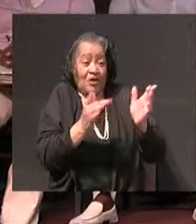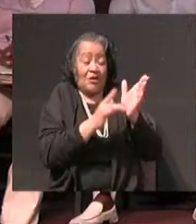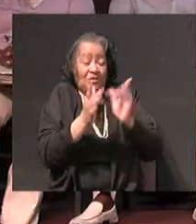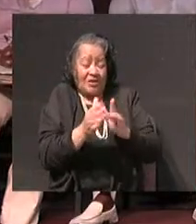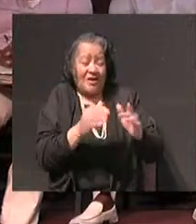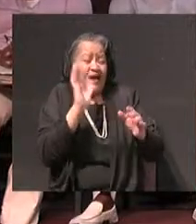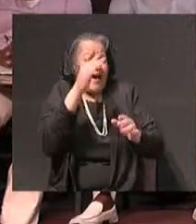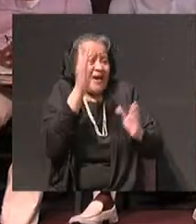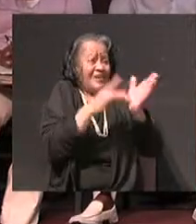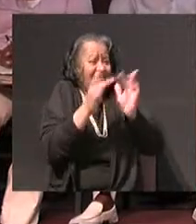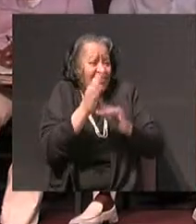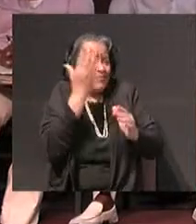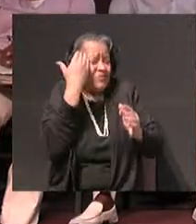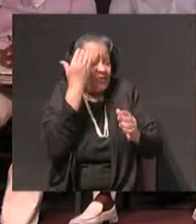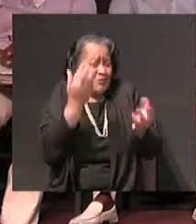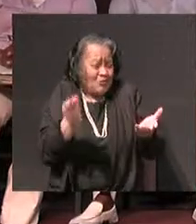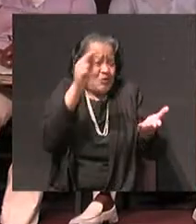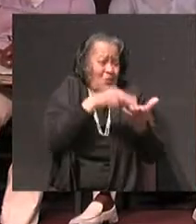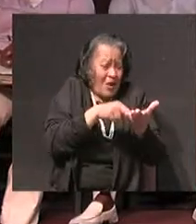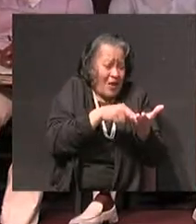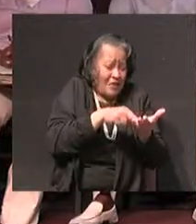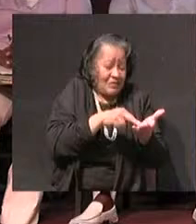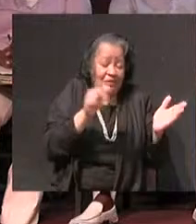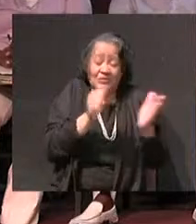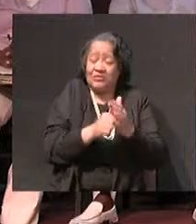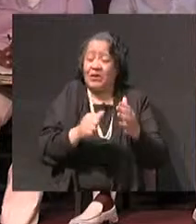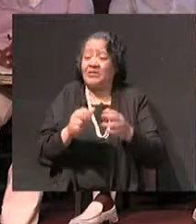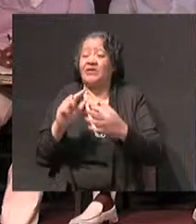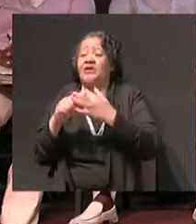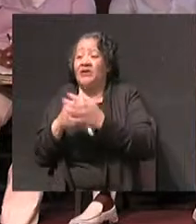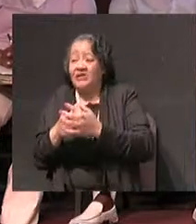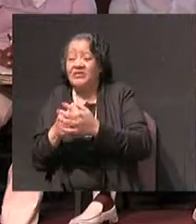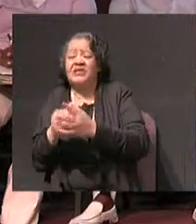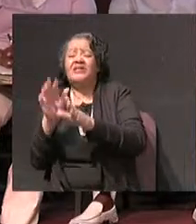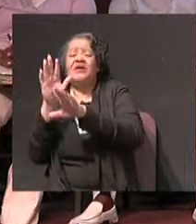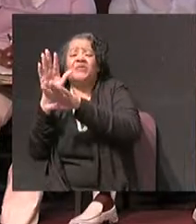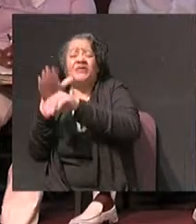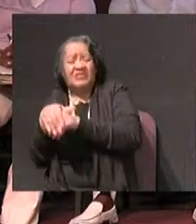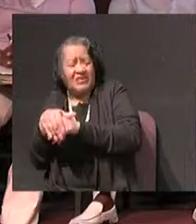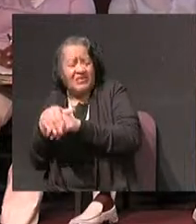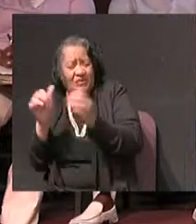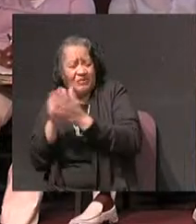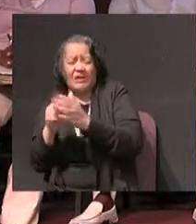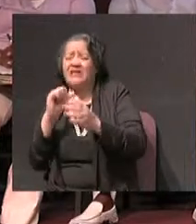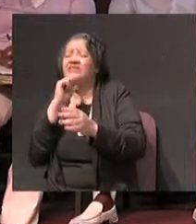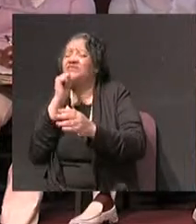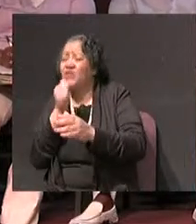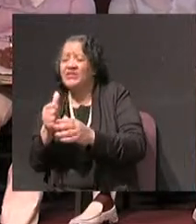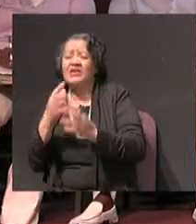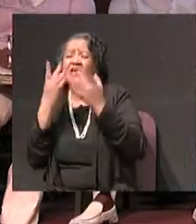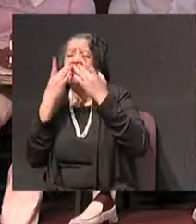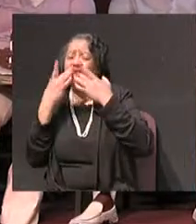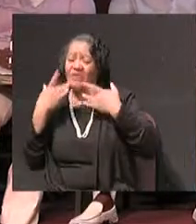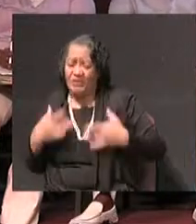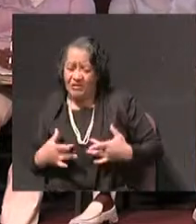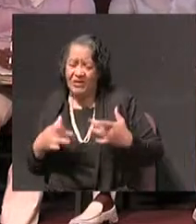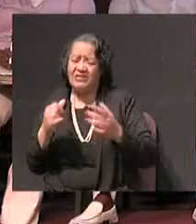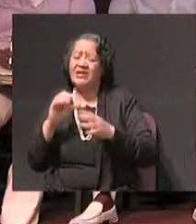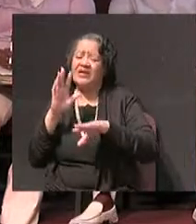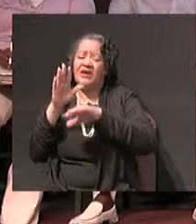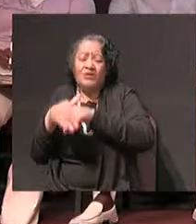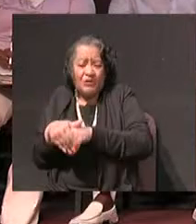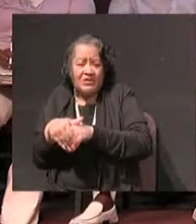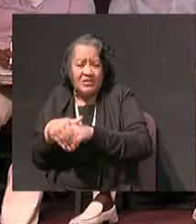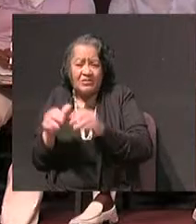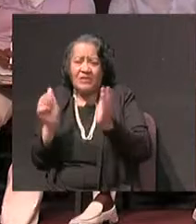And they would start pretending as though they were not disappointed, and they're